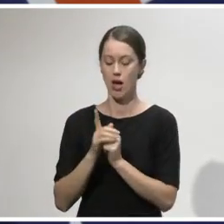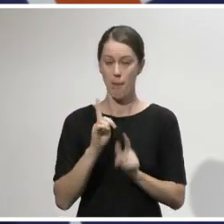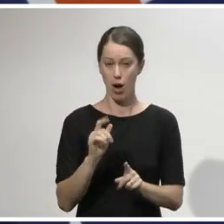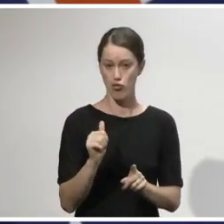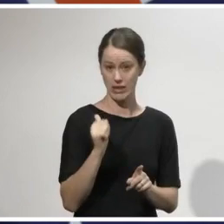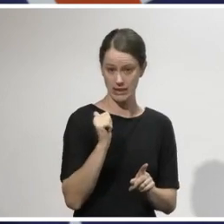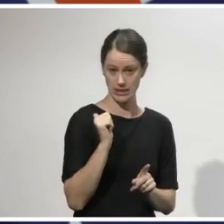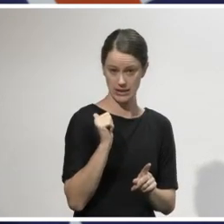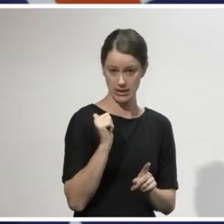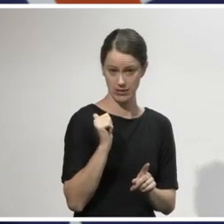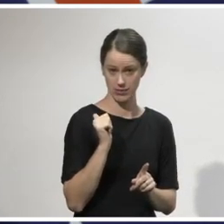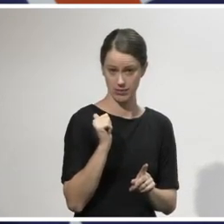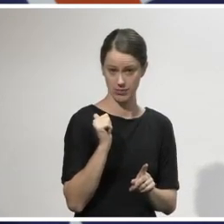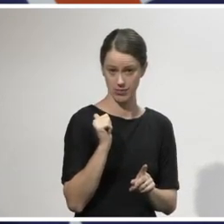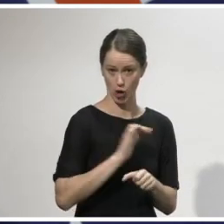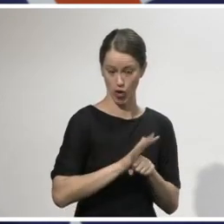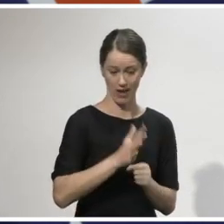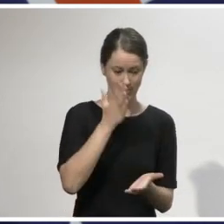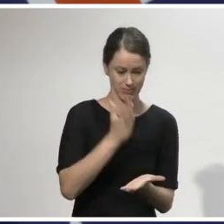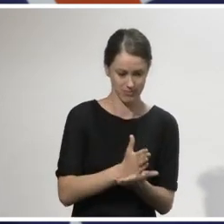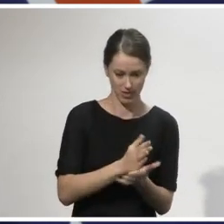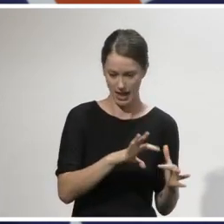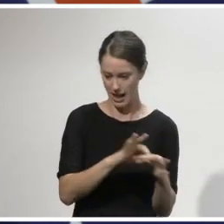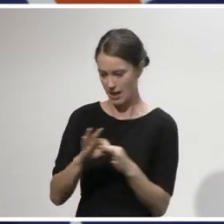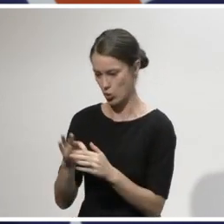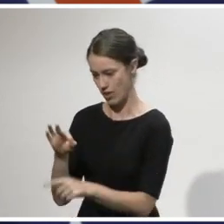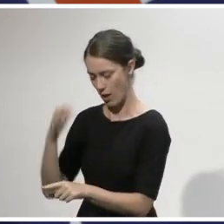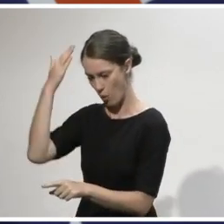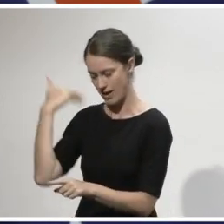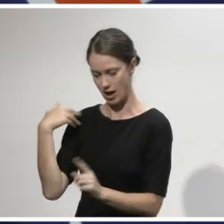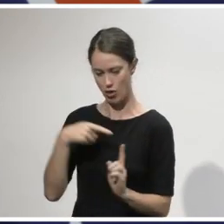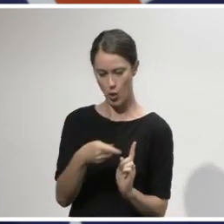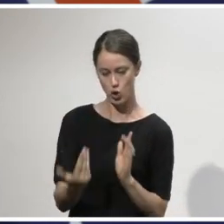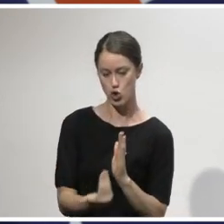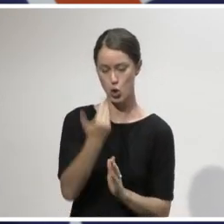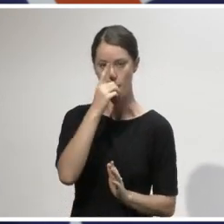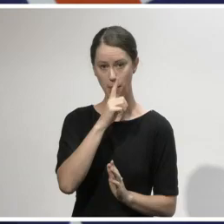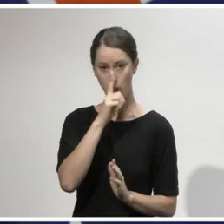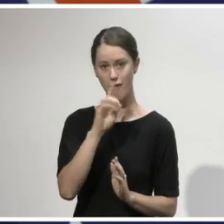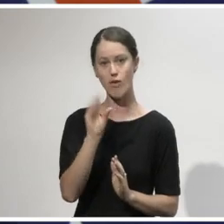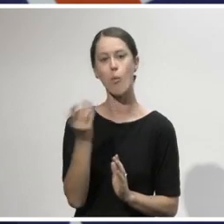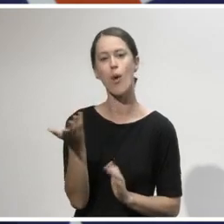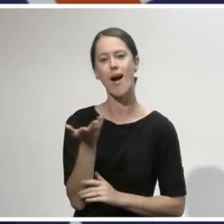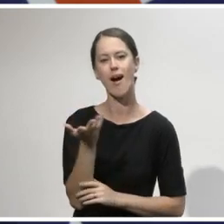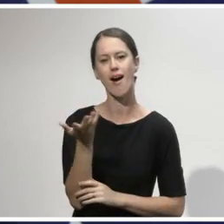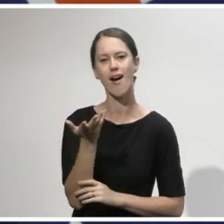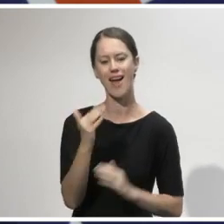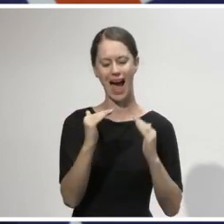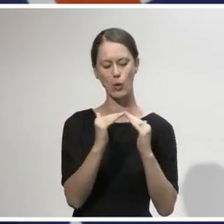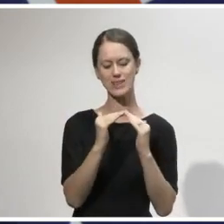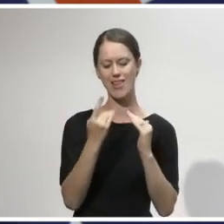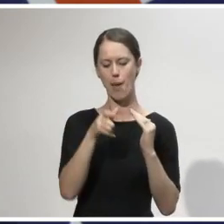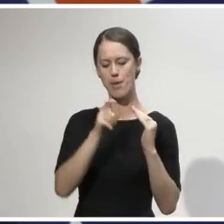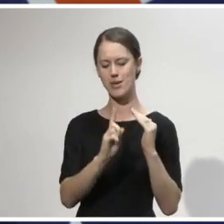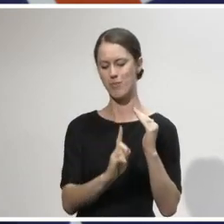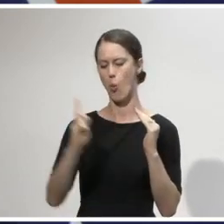cases linked to the Bluff wedding is these are cases occurring in the